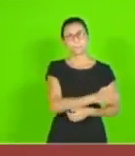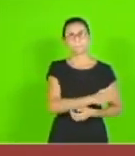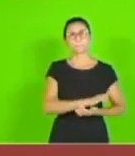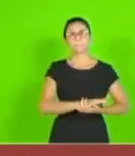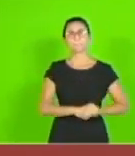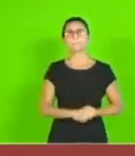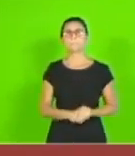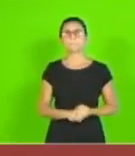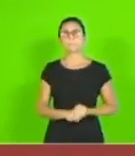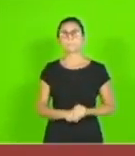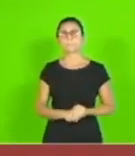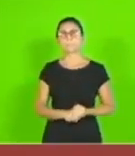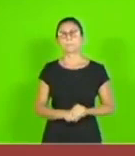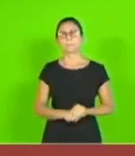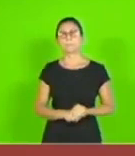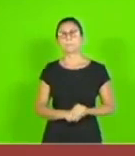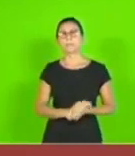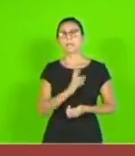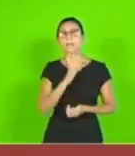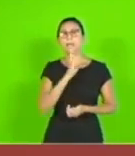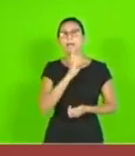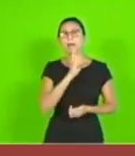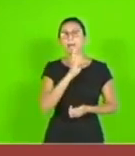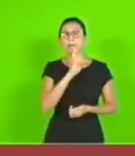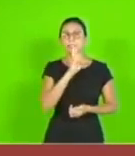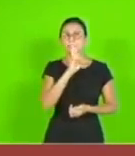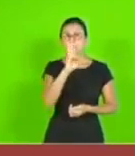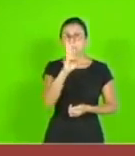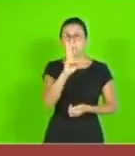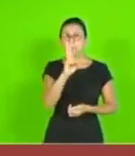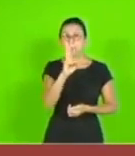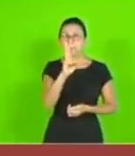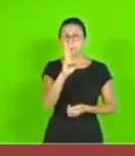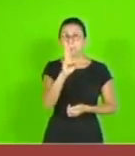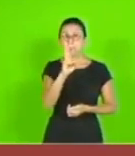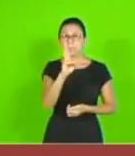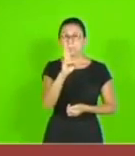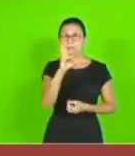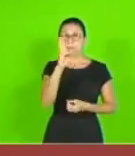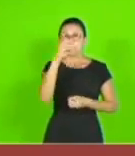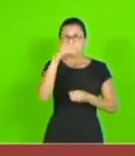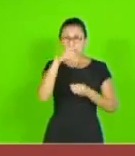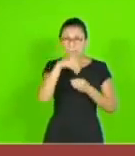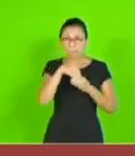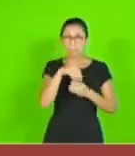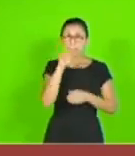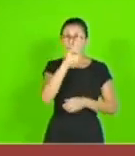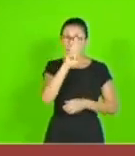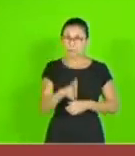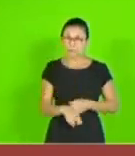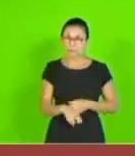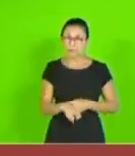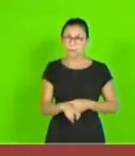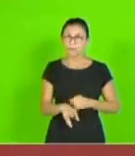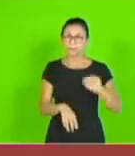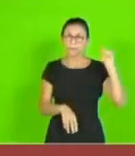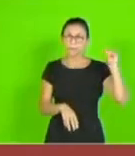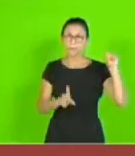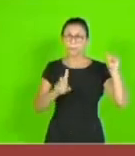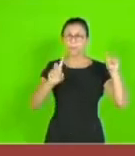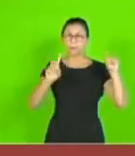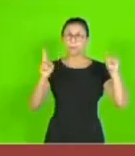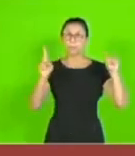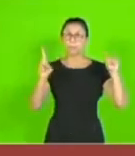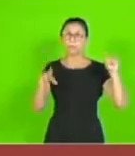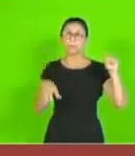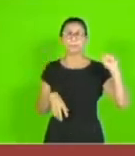When they asked this question, if they could go to the wedding, were the excuses valid? Should they have made excuses,